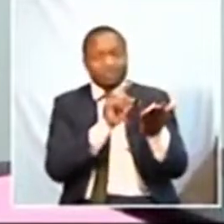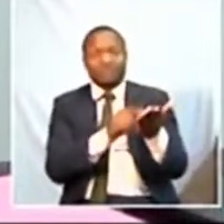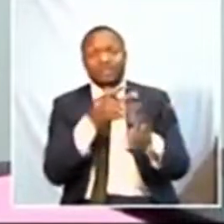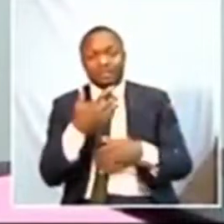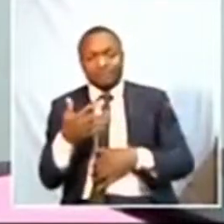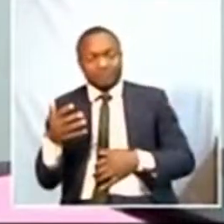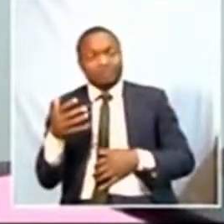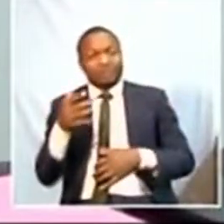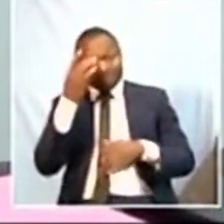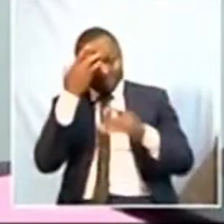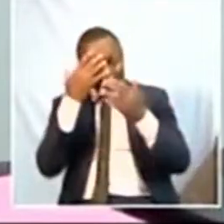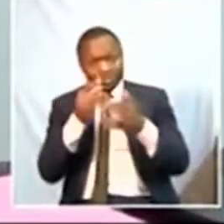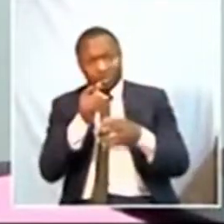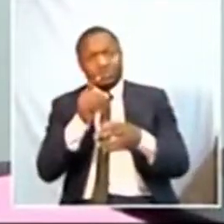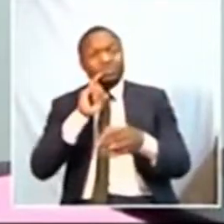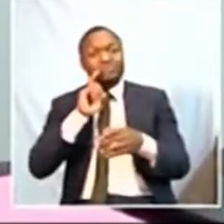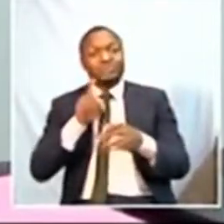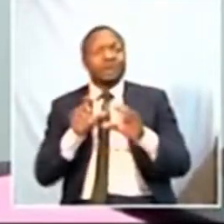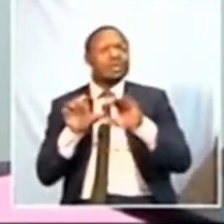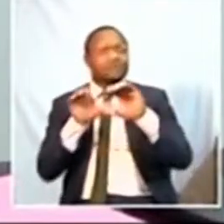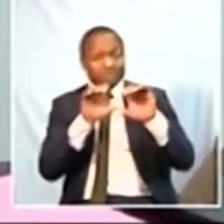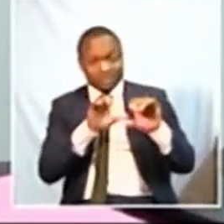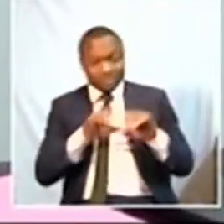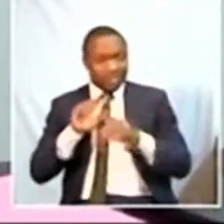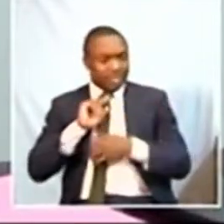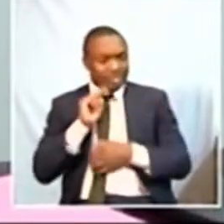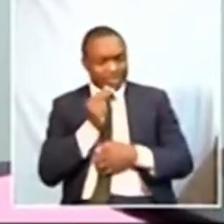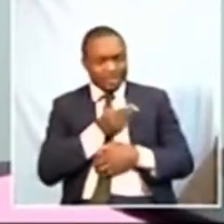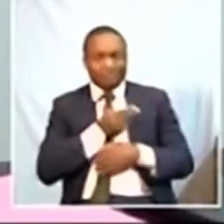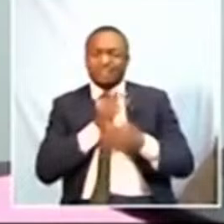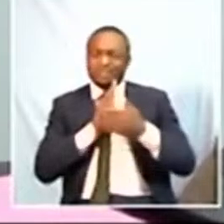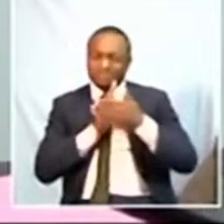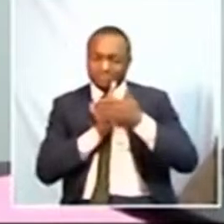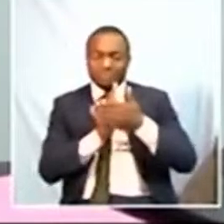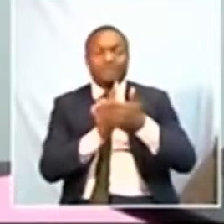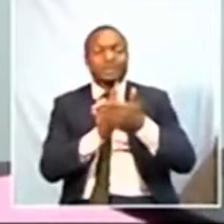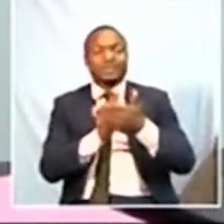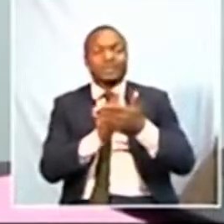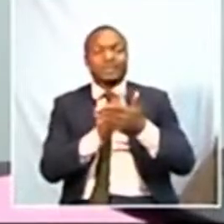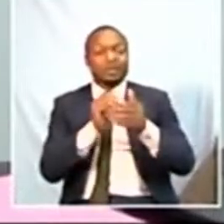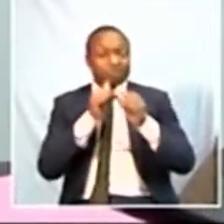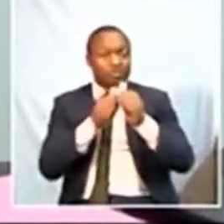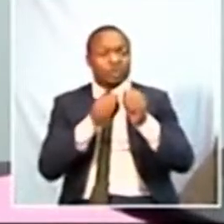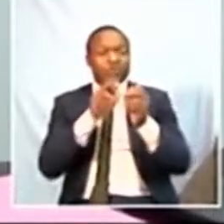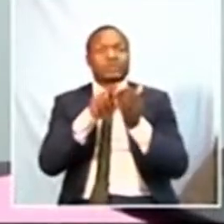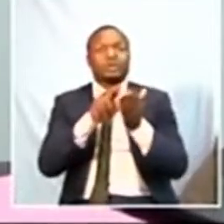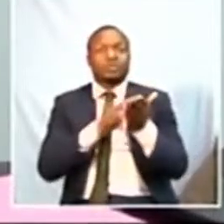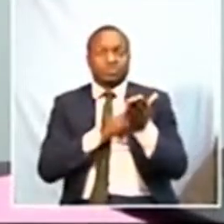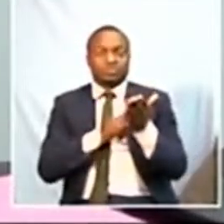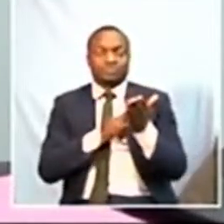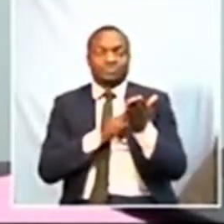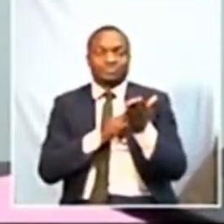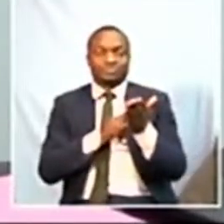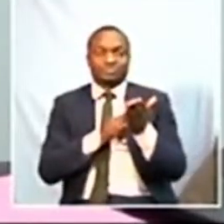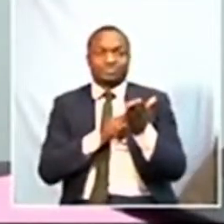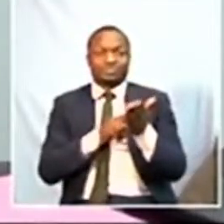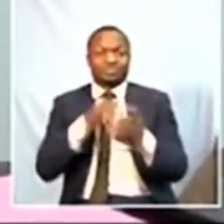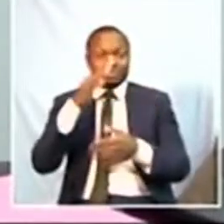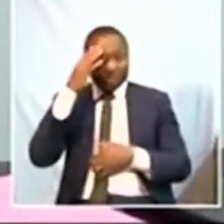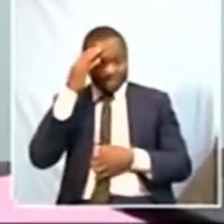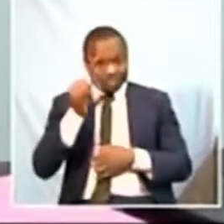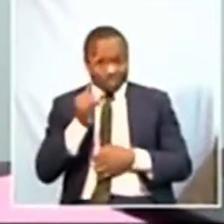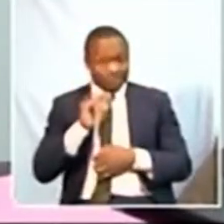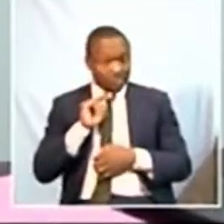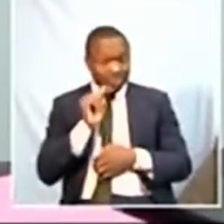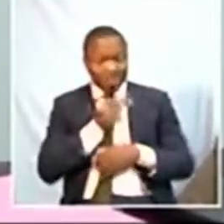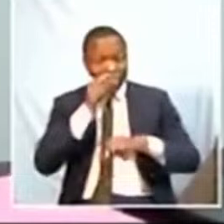that we're expected to do. We are strictly guided by the rules and the regulations. That's why even as we